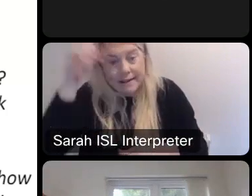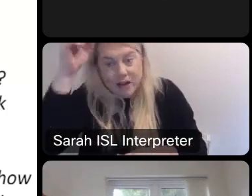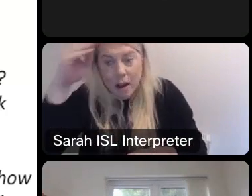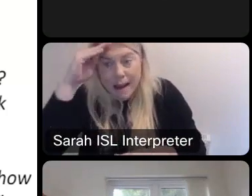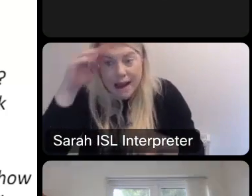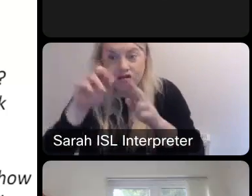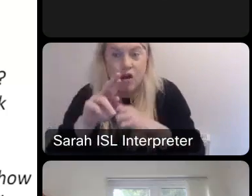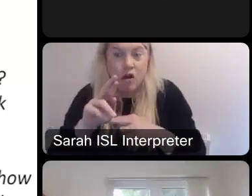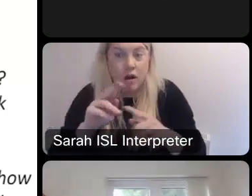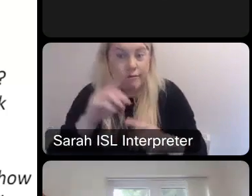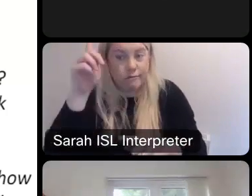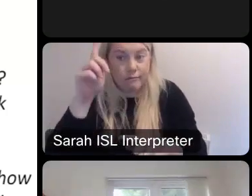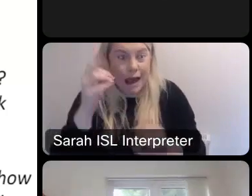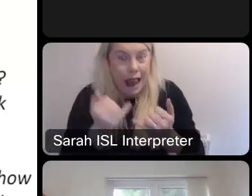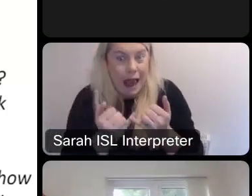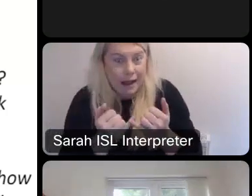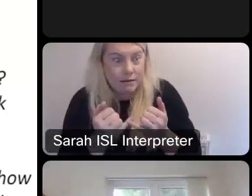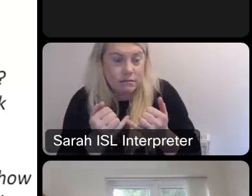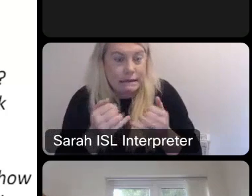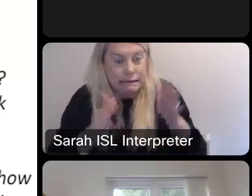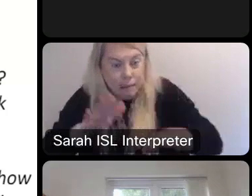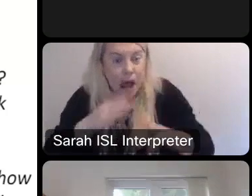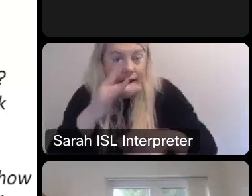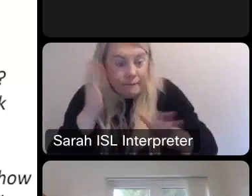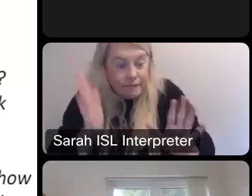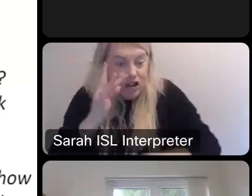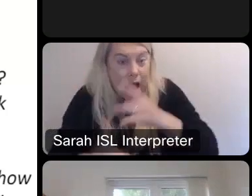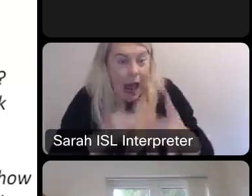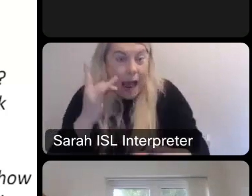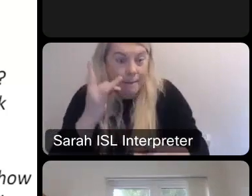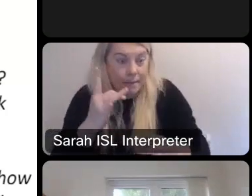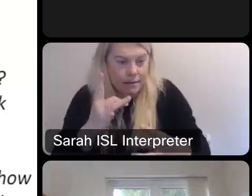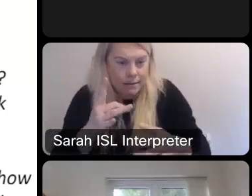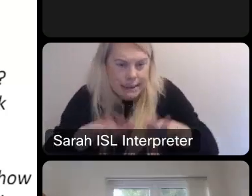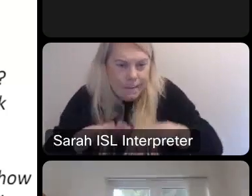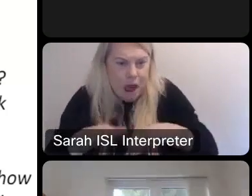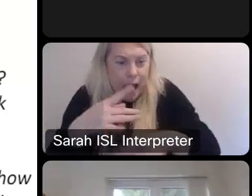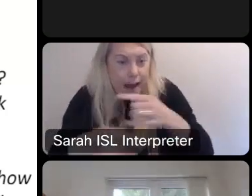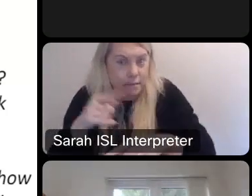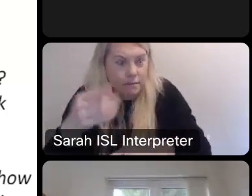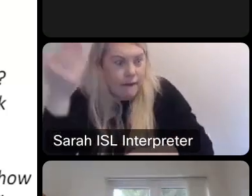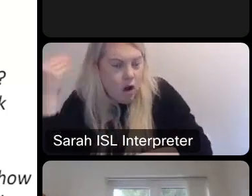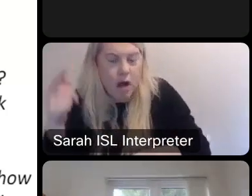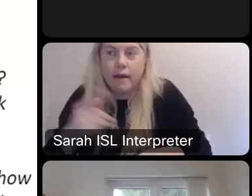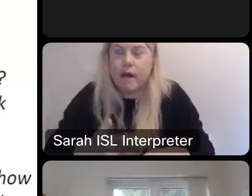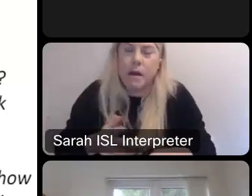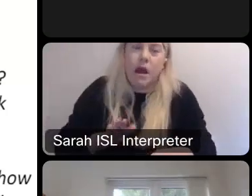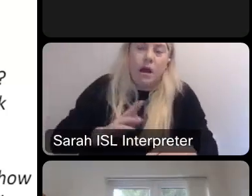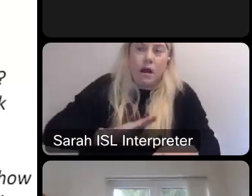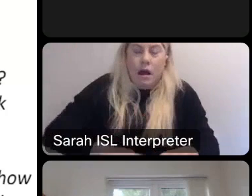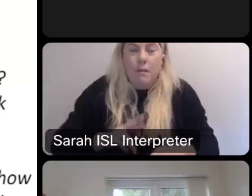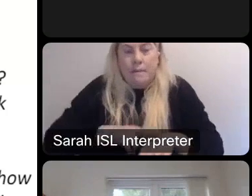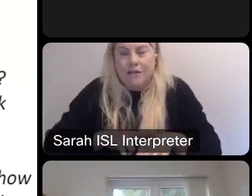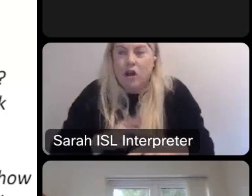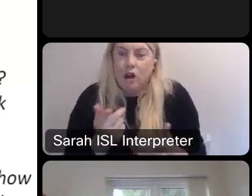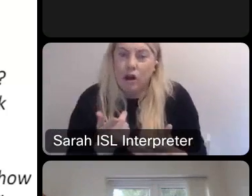been involved in something in the past, and I think we're getting much better in healthcare at being open to acknowledging that. Most of us that have been around